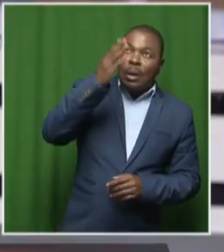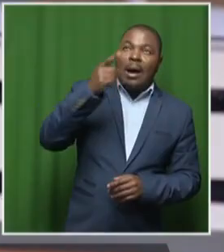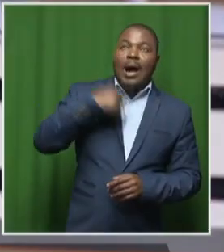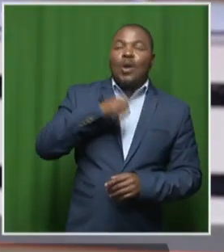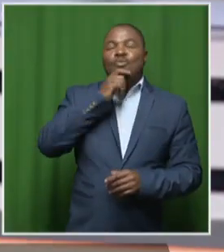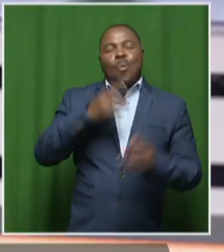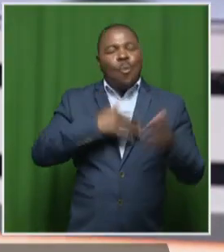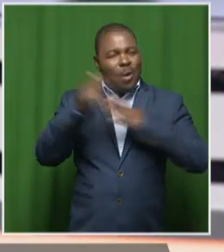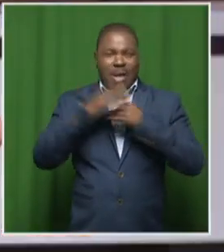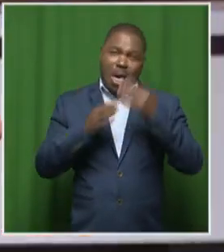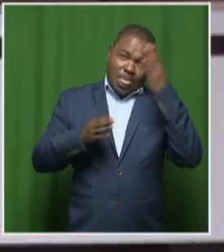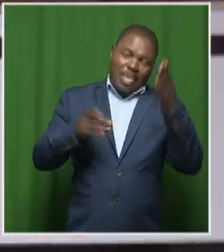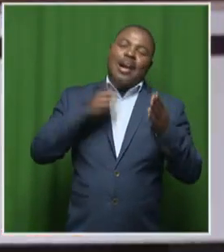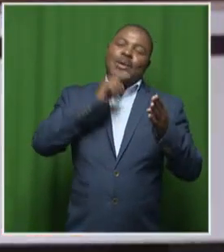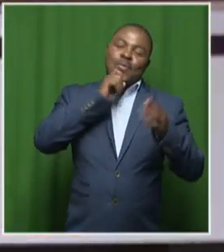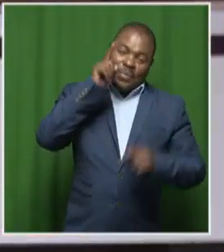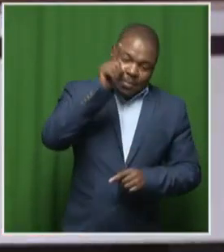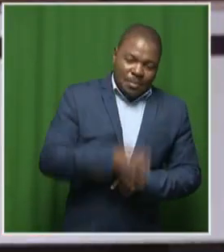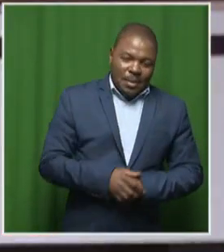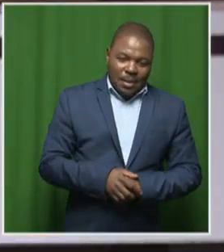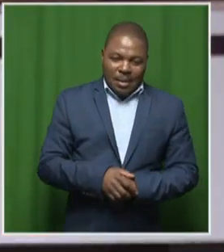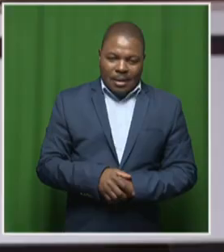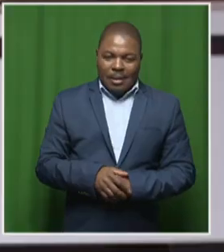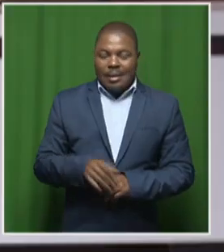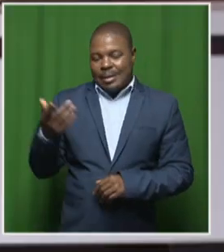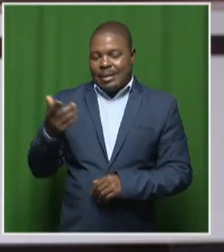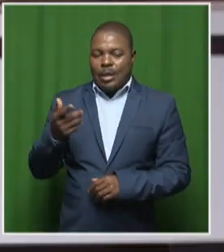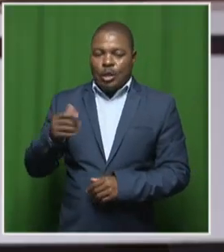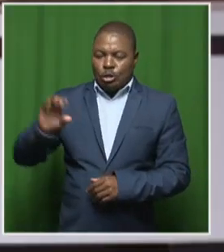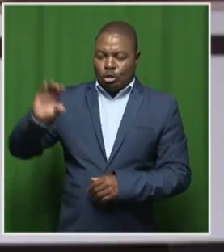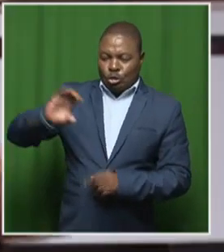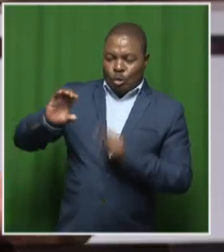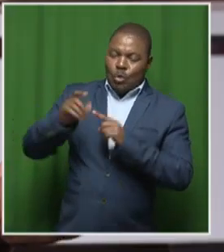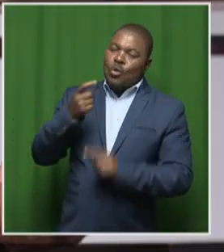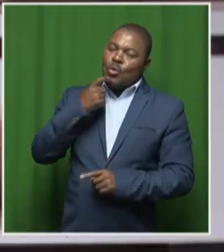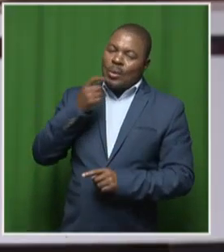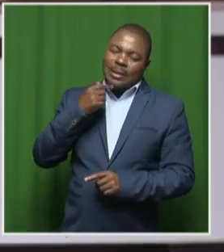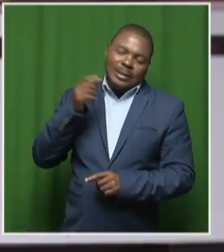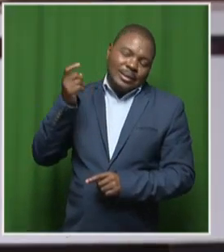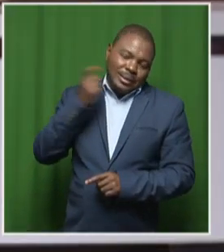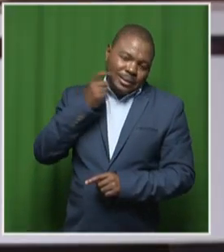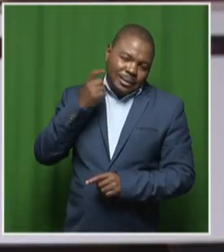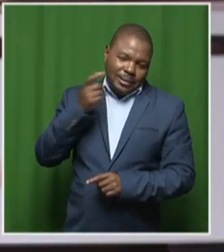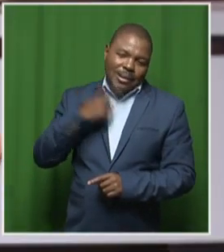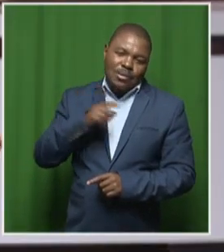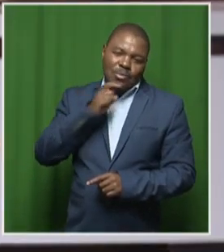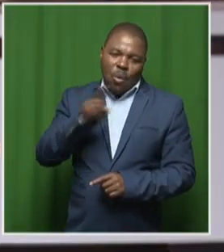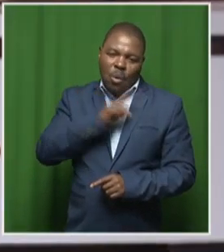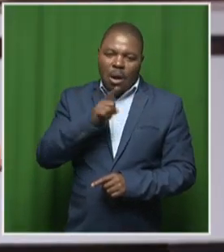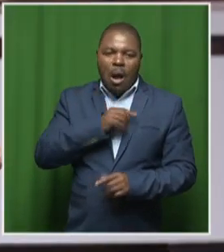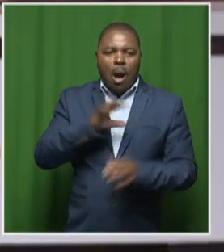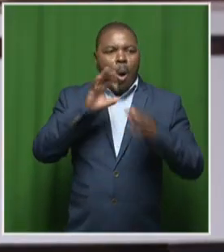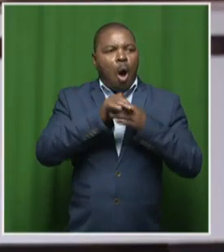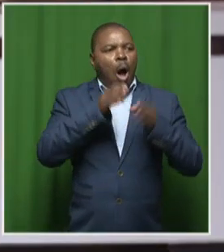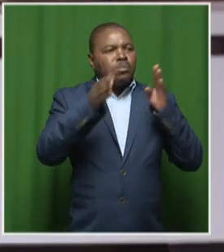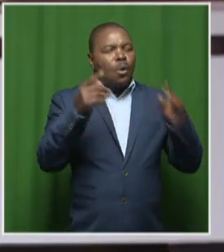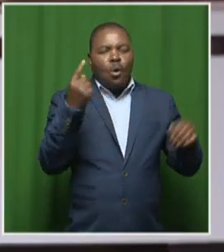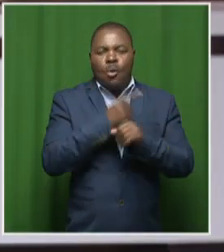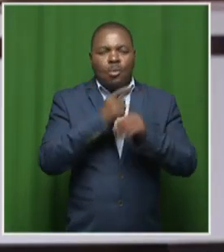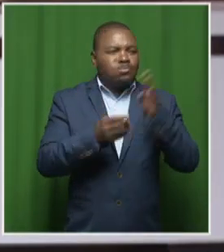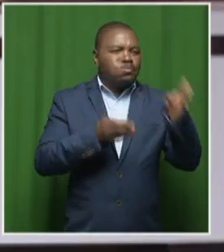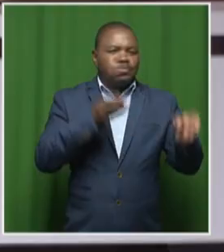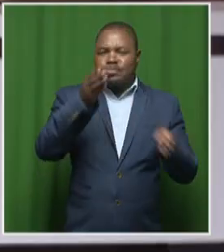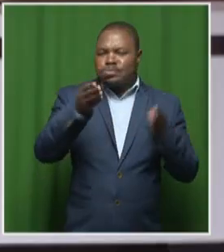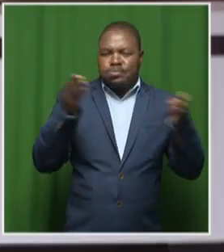So yeah, the idea is not salt. It's easier to use salt because now it's been undermined a lot. It's been like in every household for